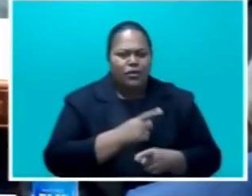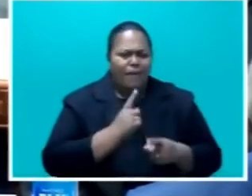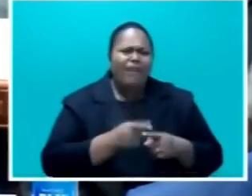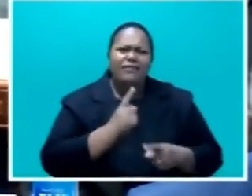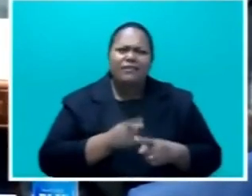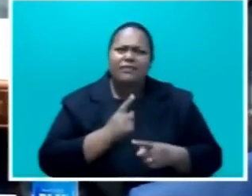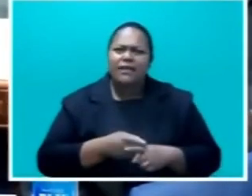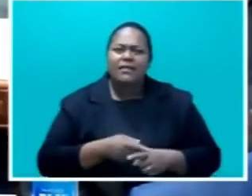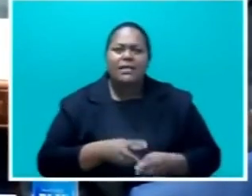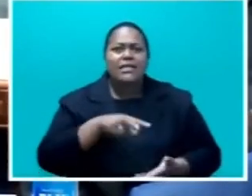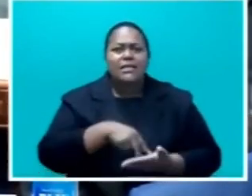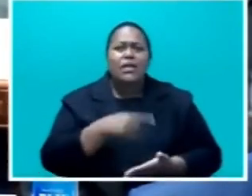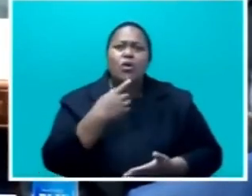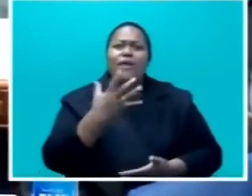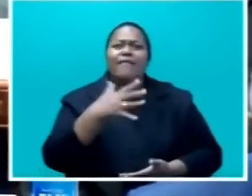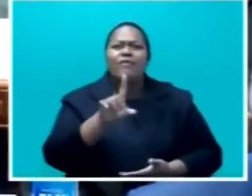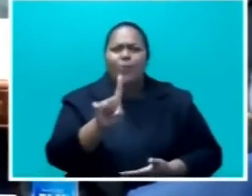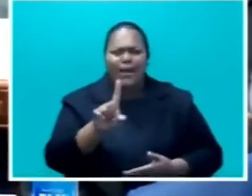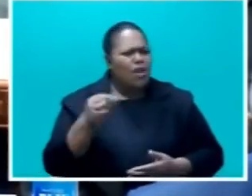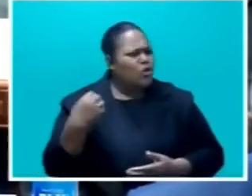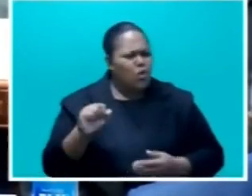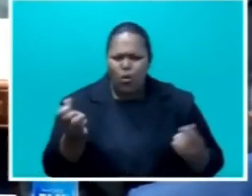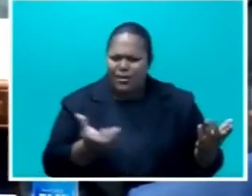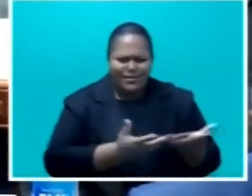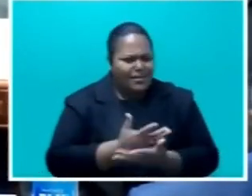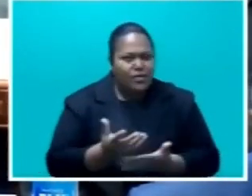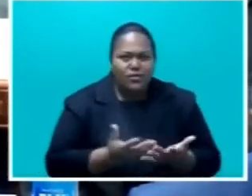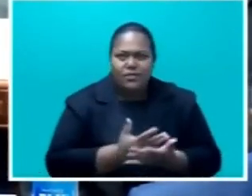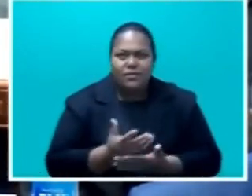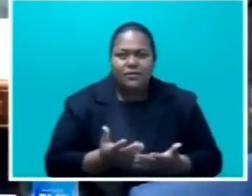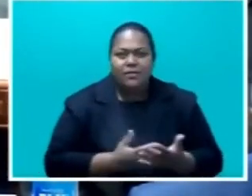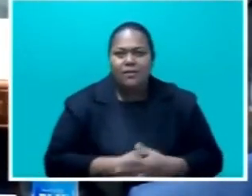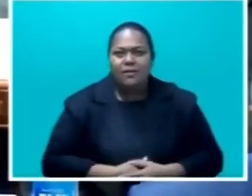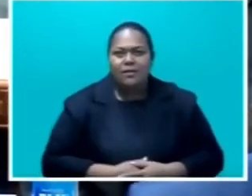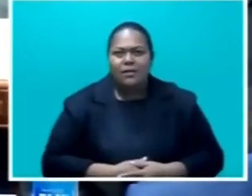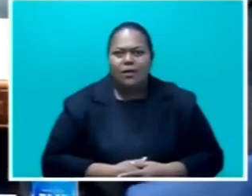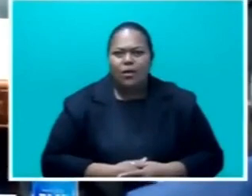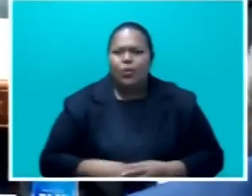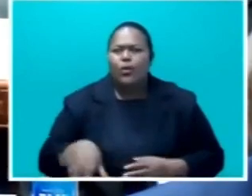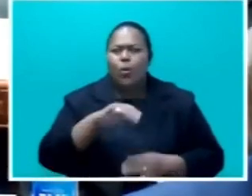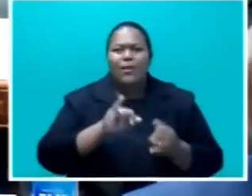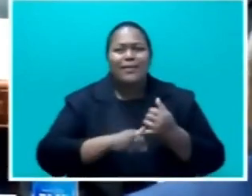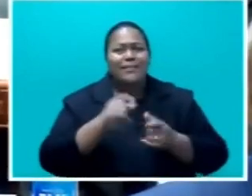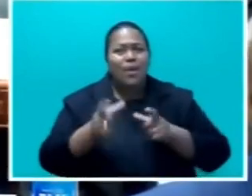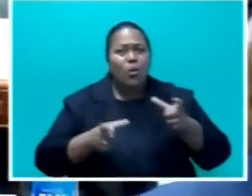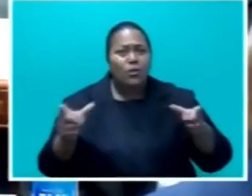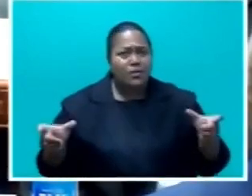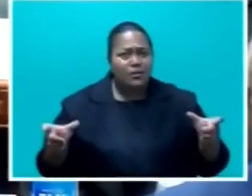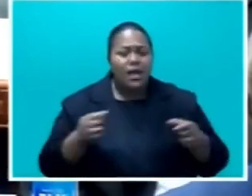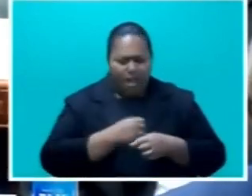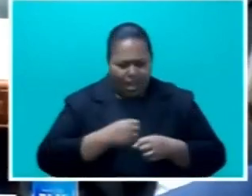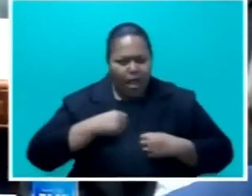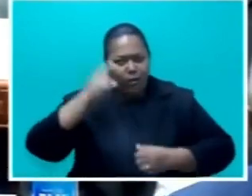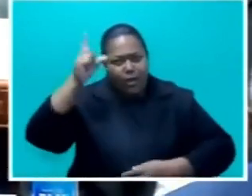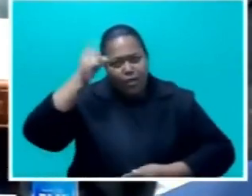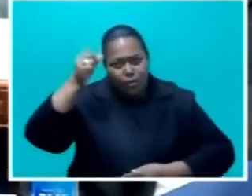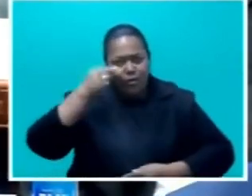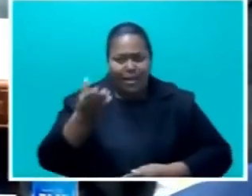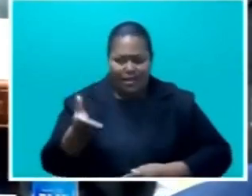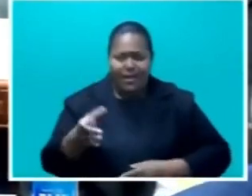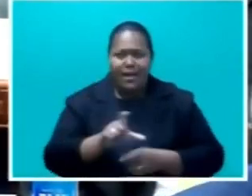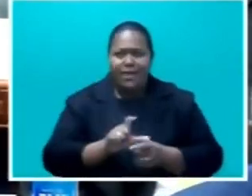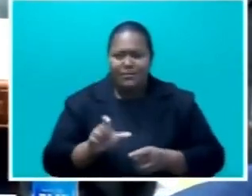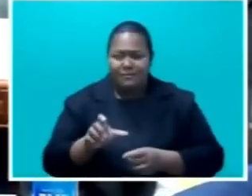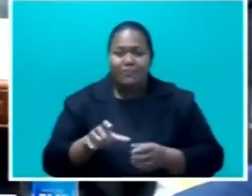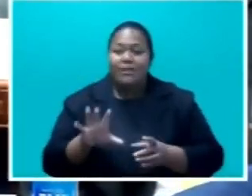no consultation whatsoever with the ex-primary stakeholders who are our iTaukei customary